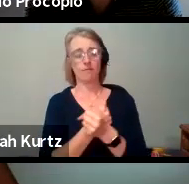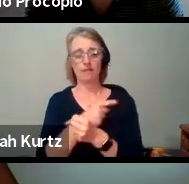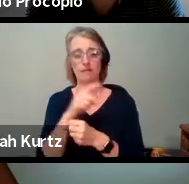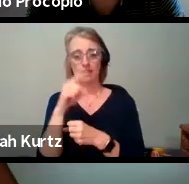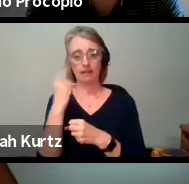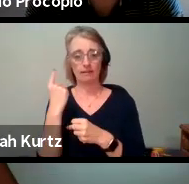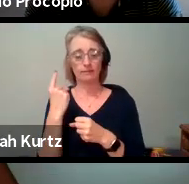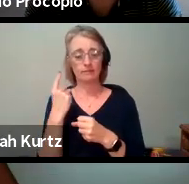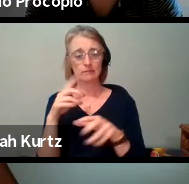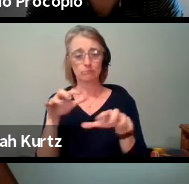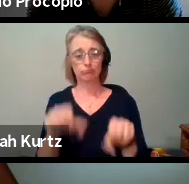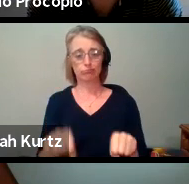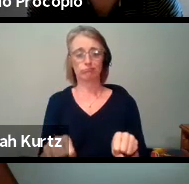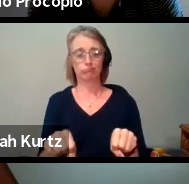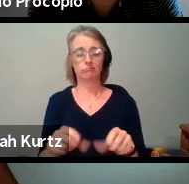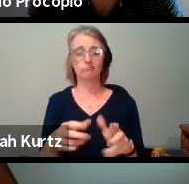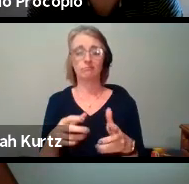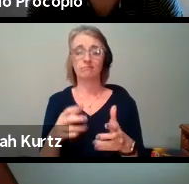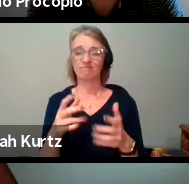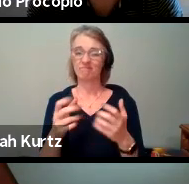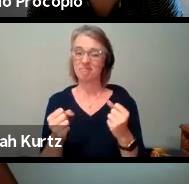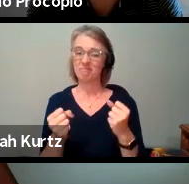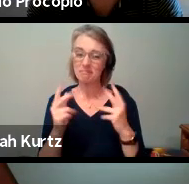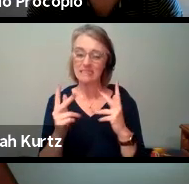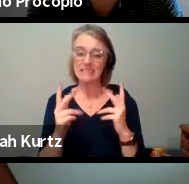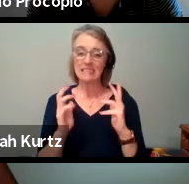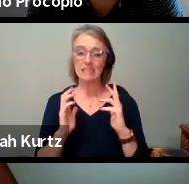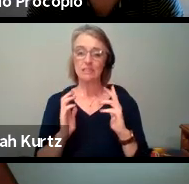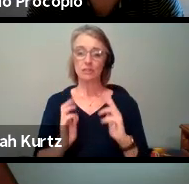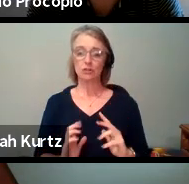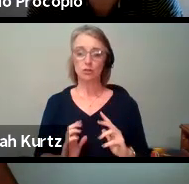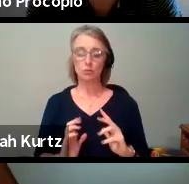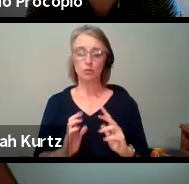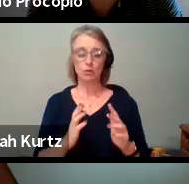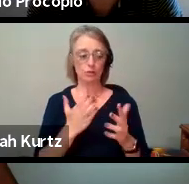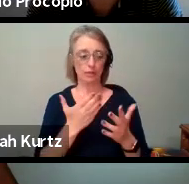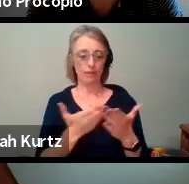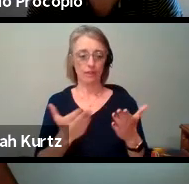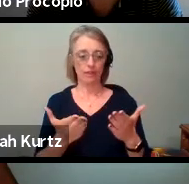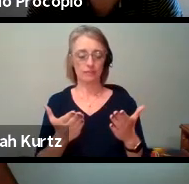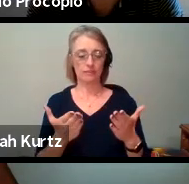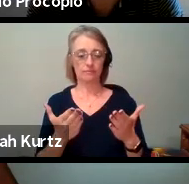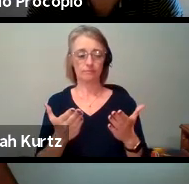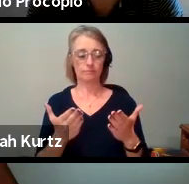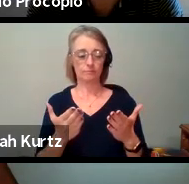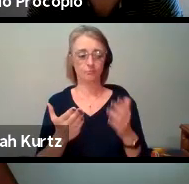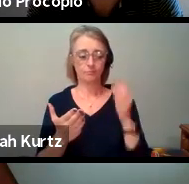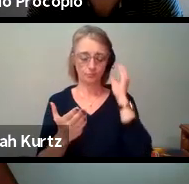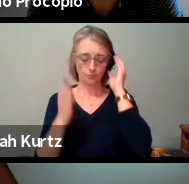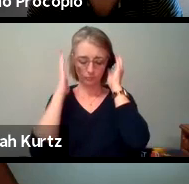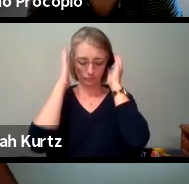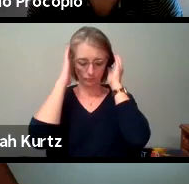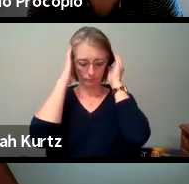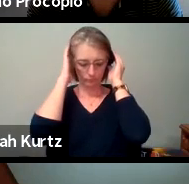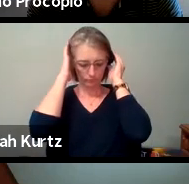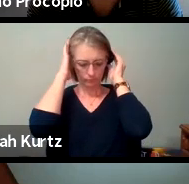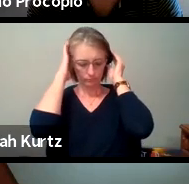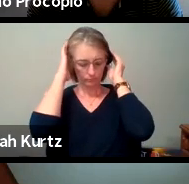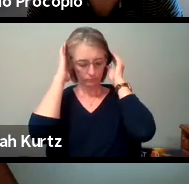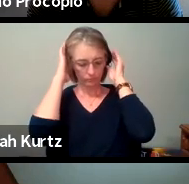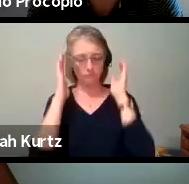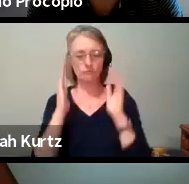Africans to tame it. And nearly all the consumer goods in between are also secured for us by some form